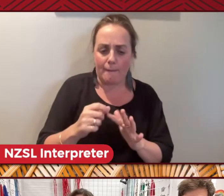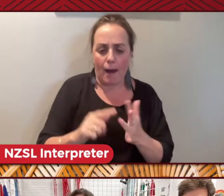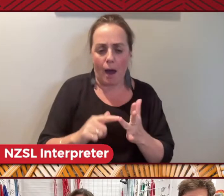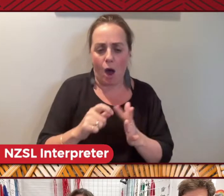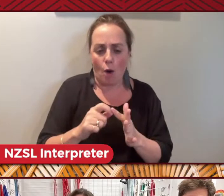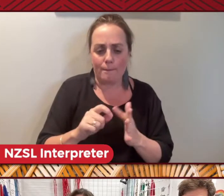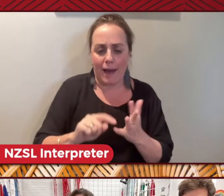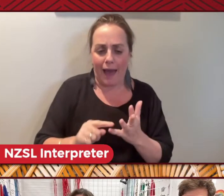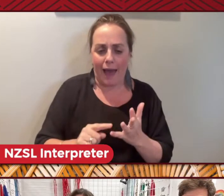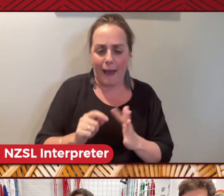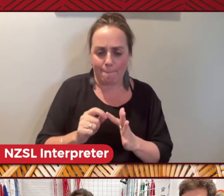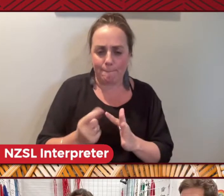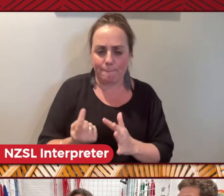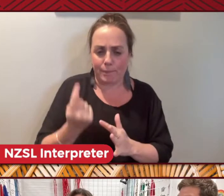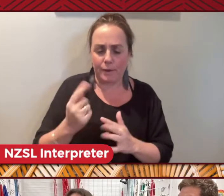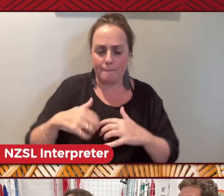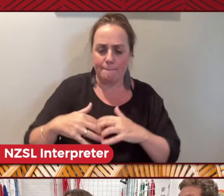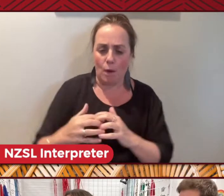please.